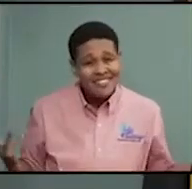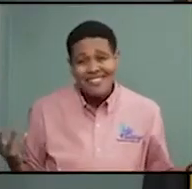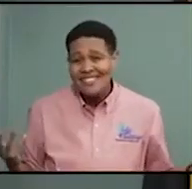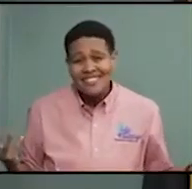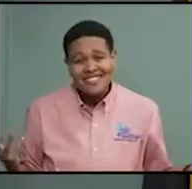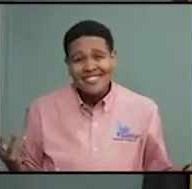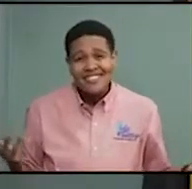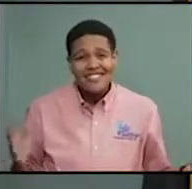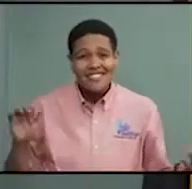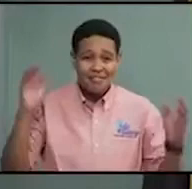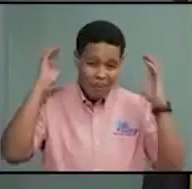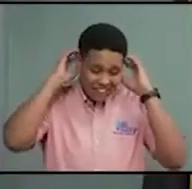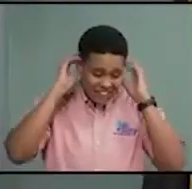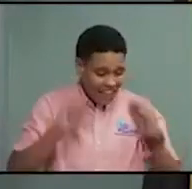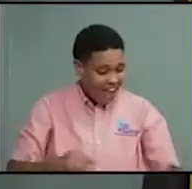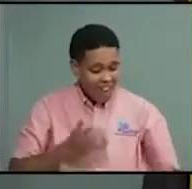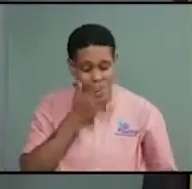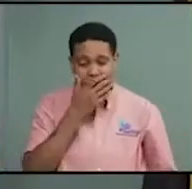Let me take off my mask.